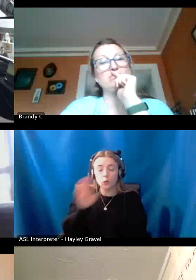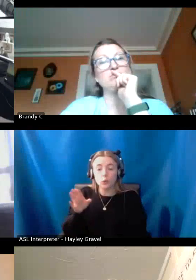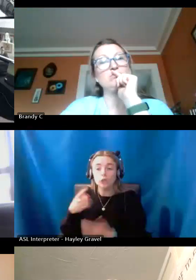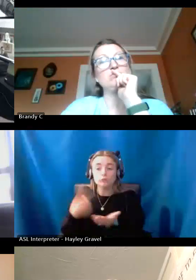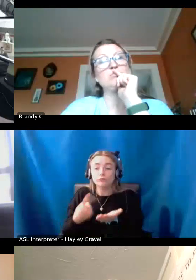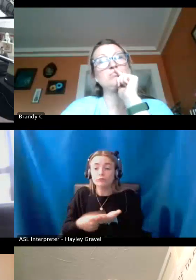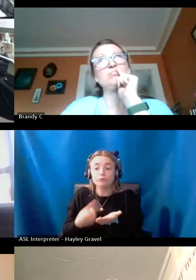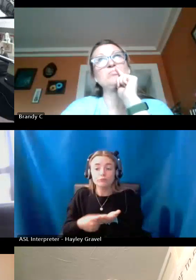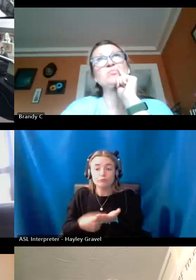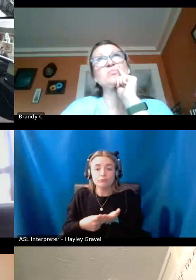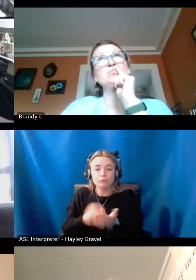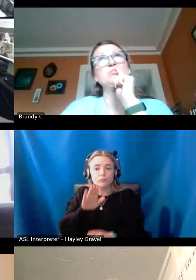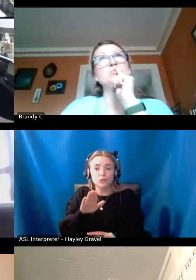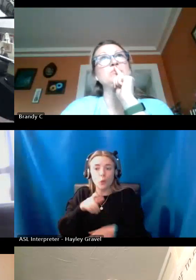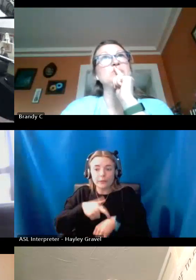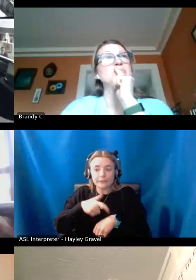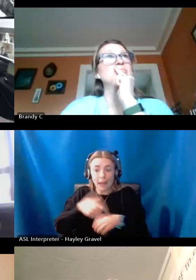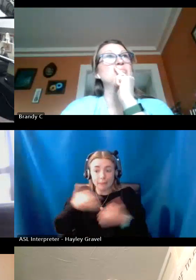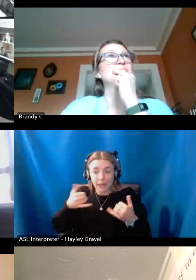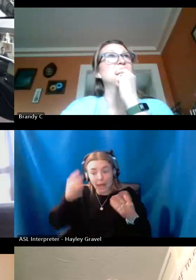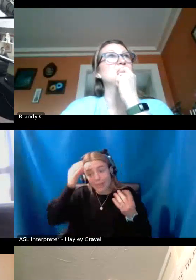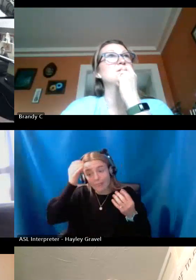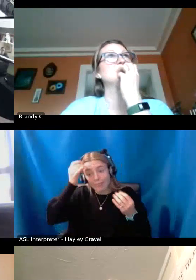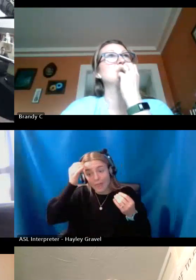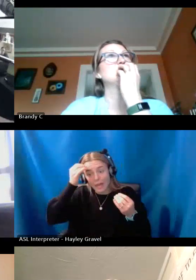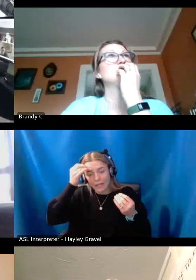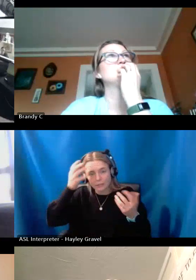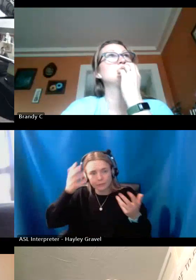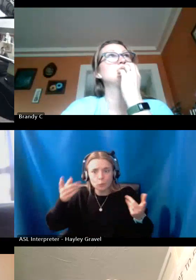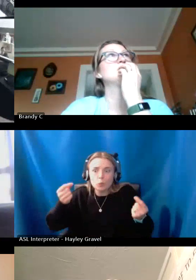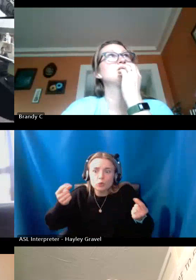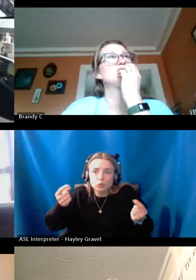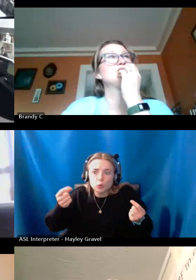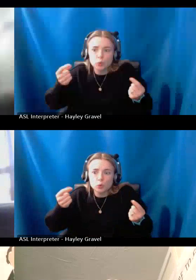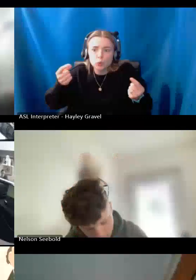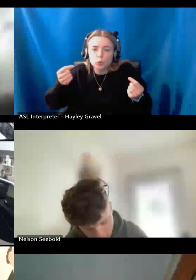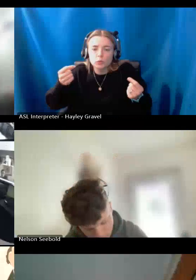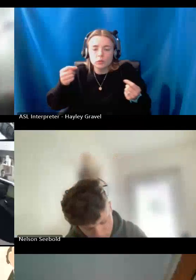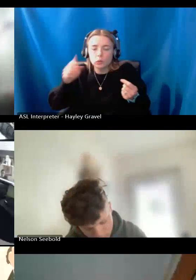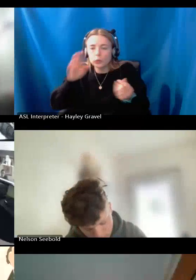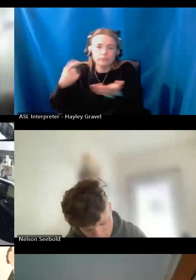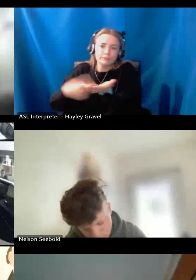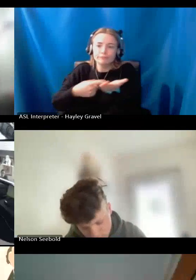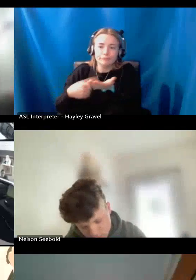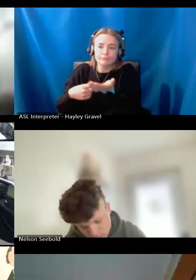look like, and then our class will be over.